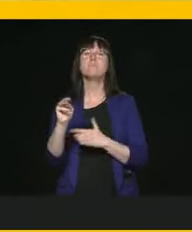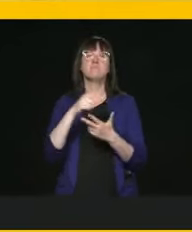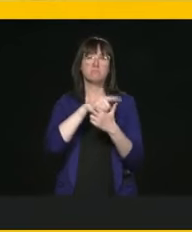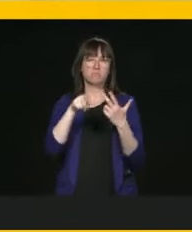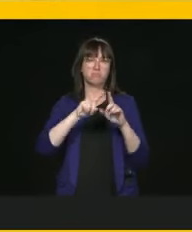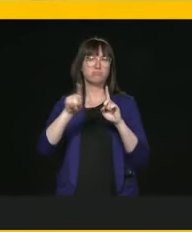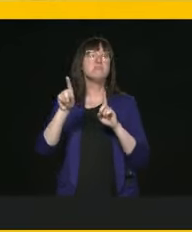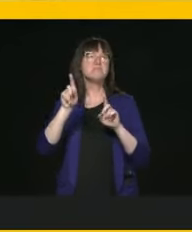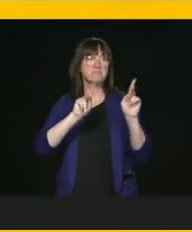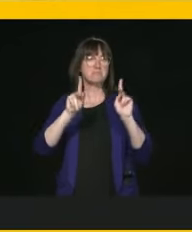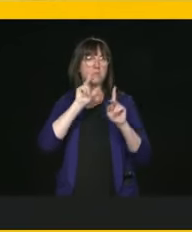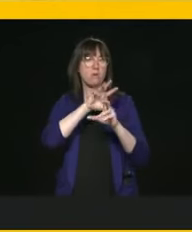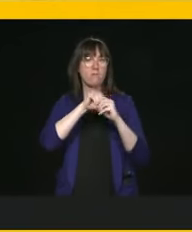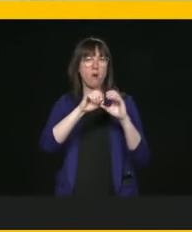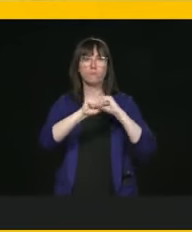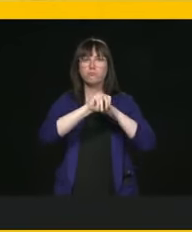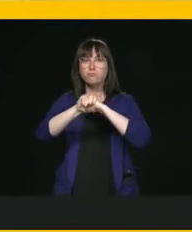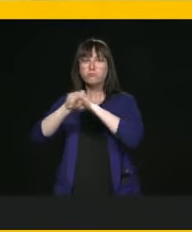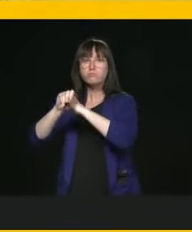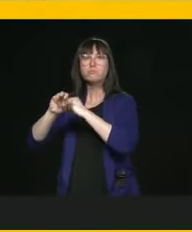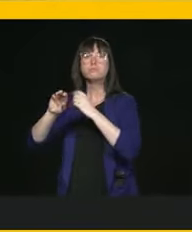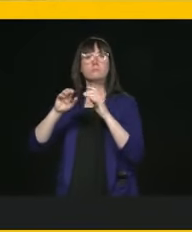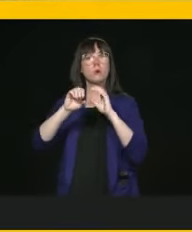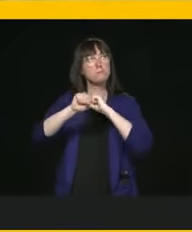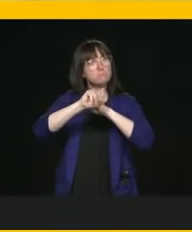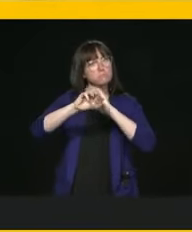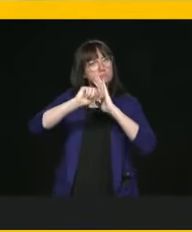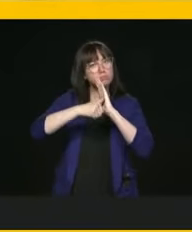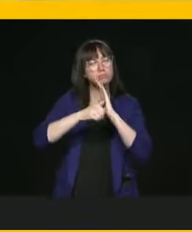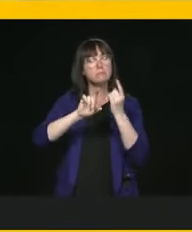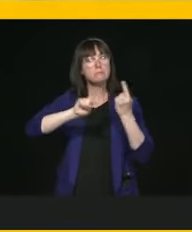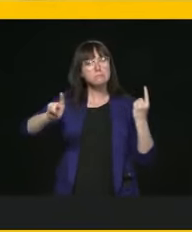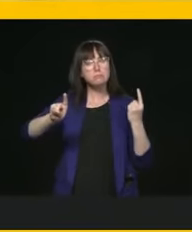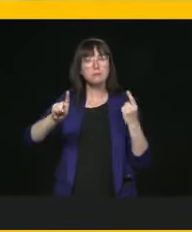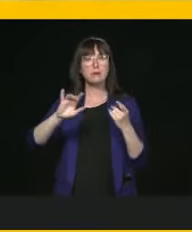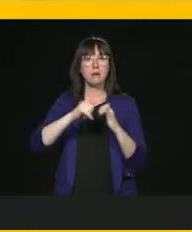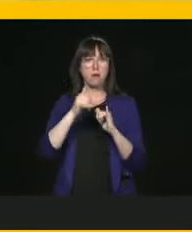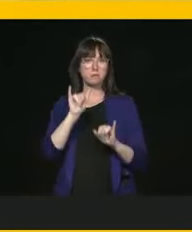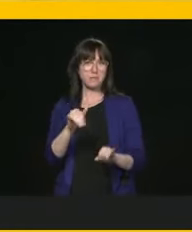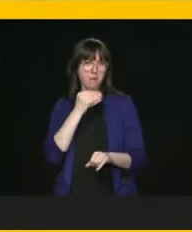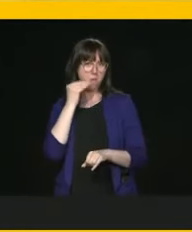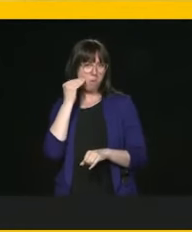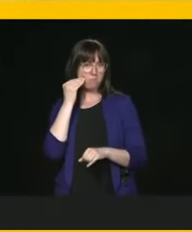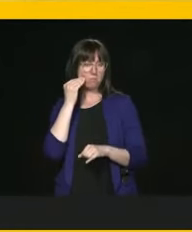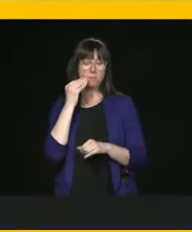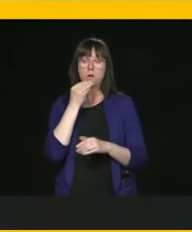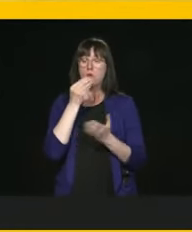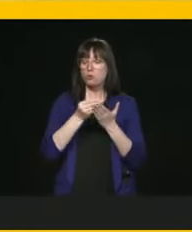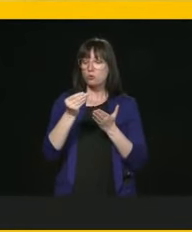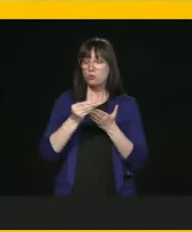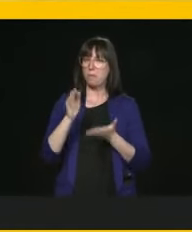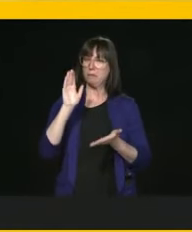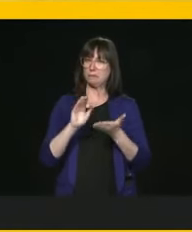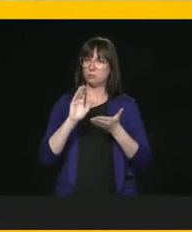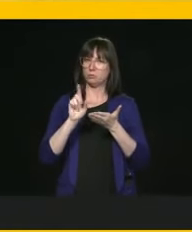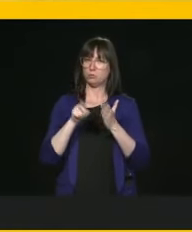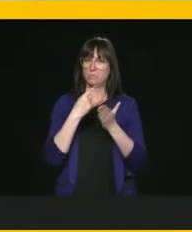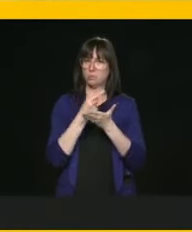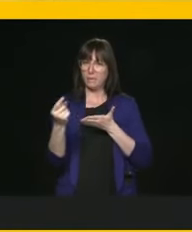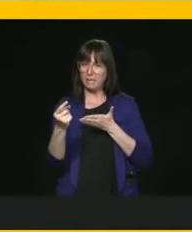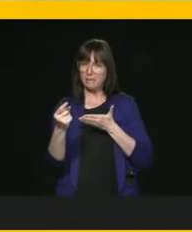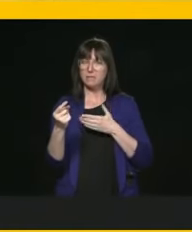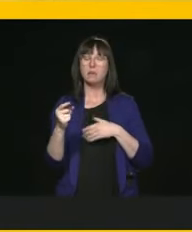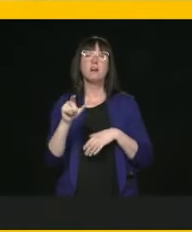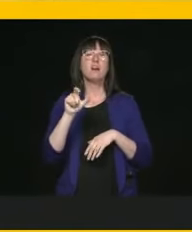each other safe. So stay at home. Limit your trips to the grocery store to less than once a week. If you do go